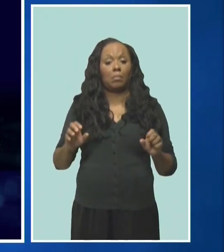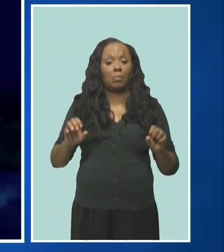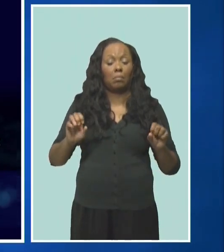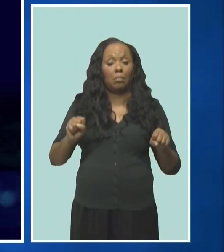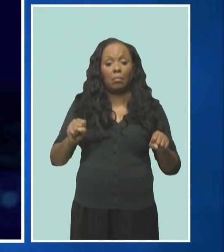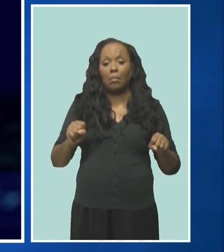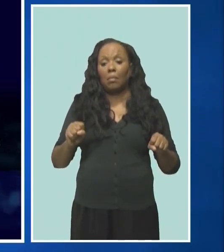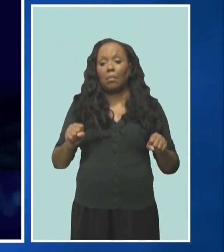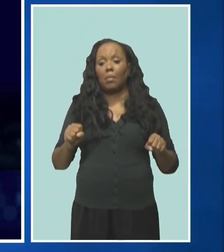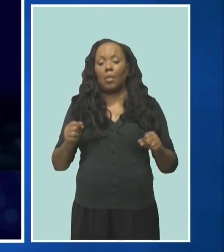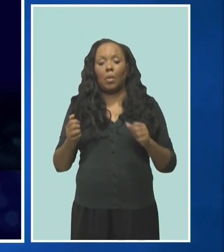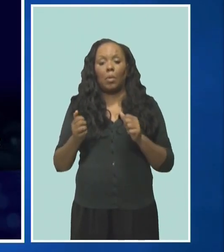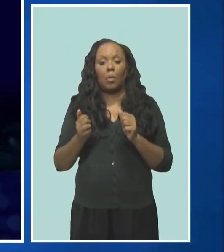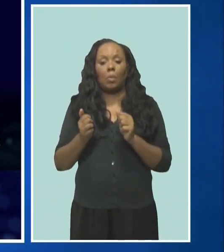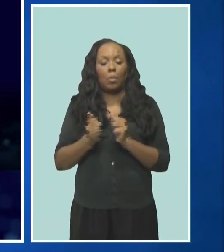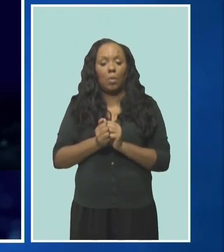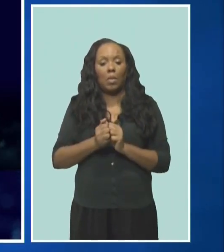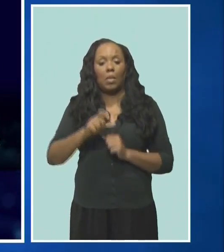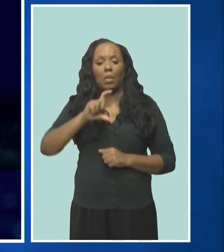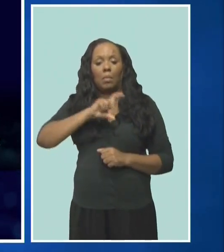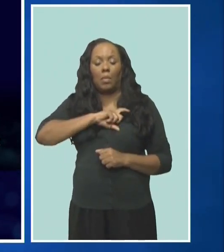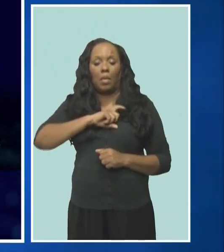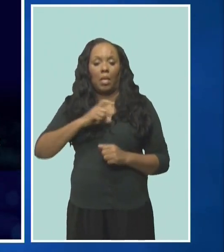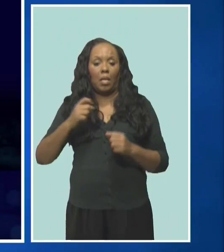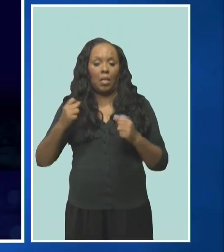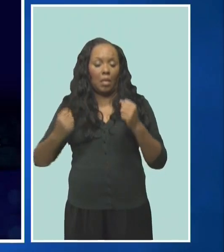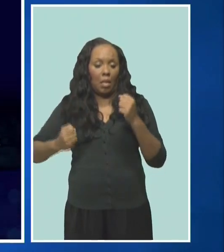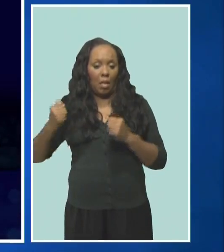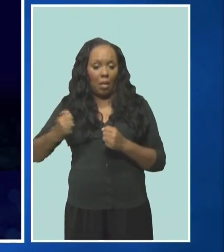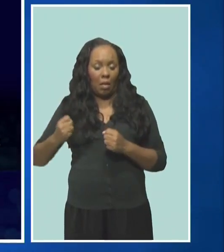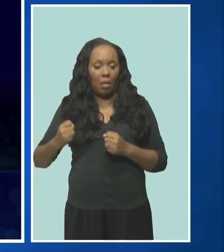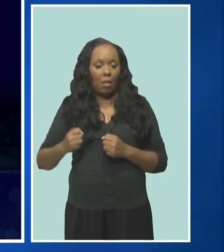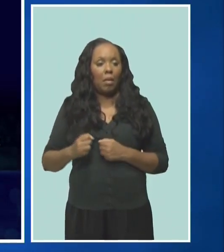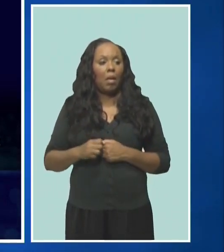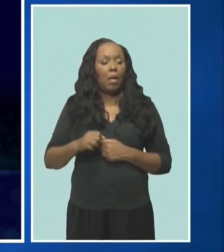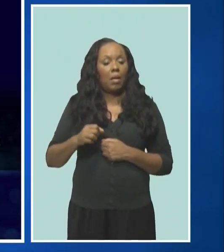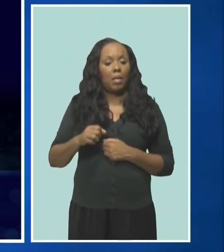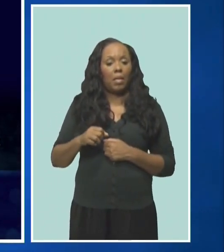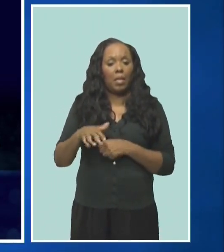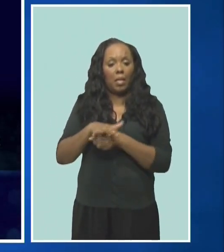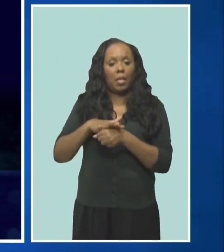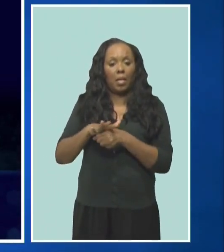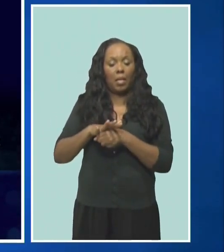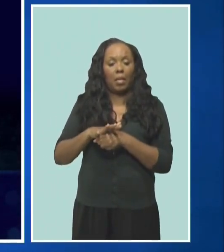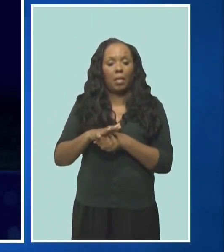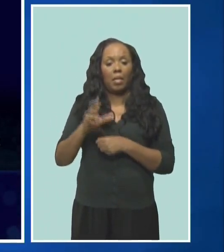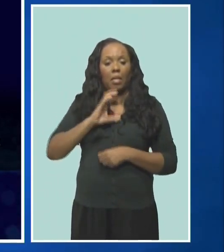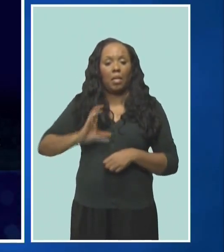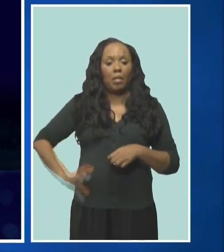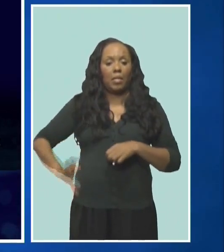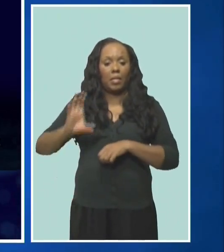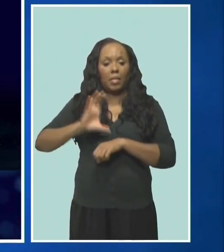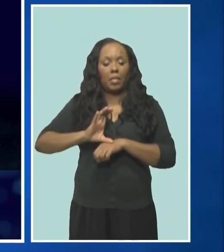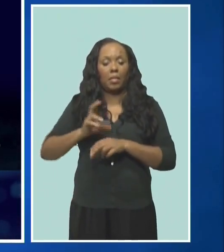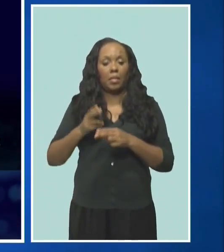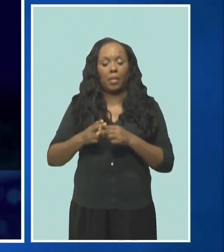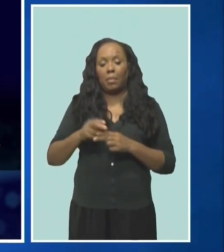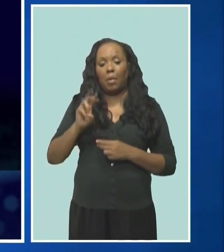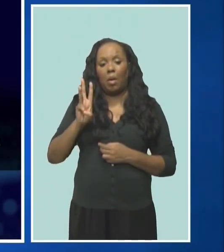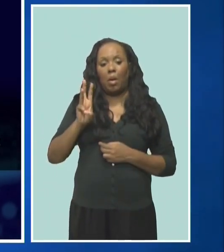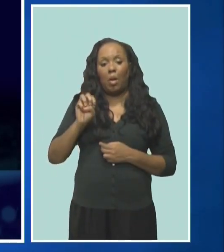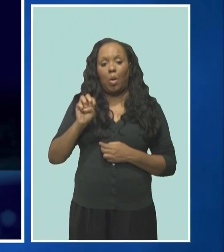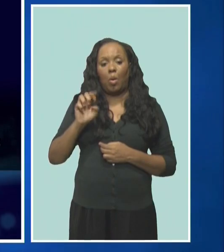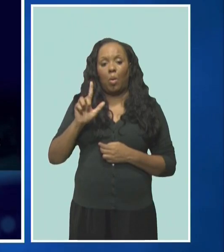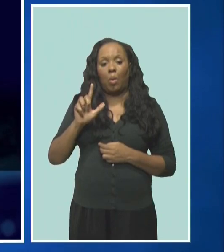another vehicle owned by the Barbados Police Service along Welch's Road here in Christchurch. Now, the circumstances are still